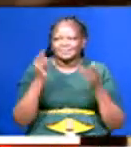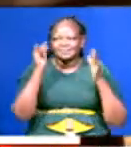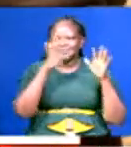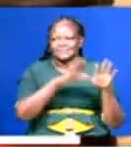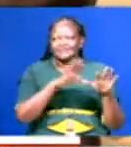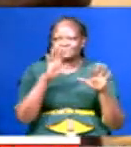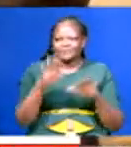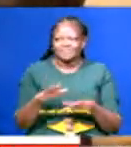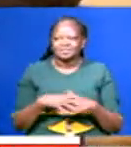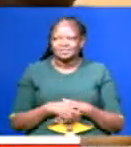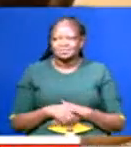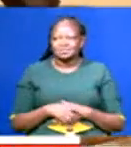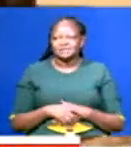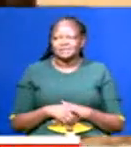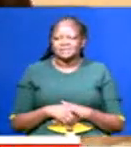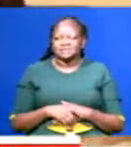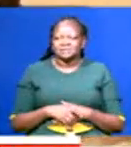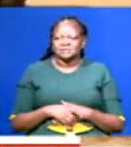survive.